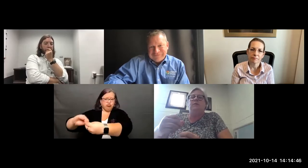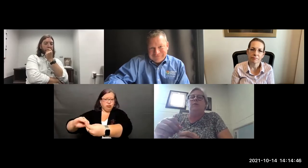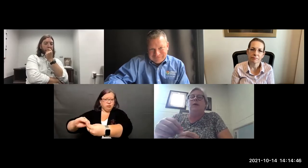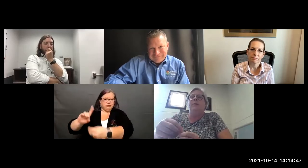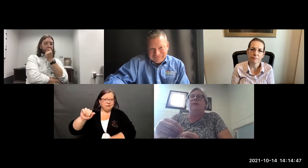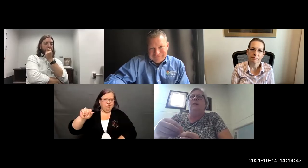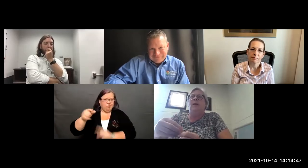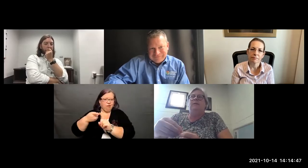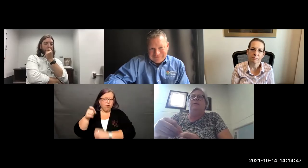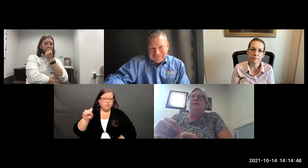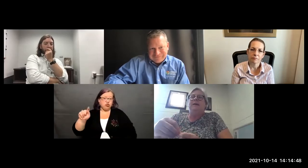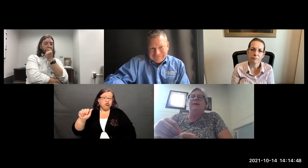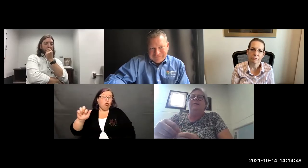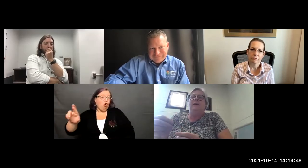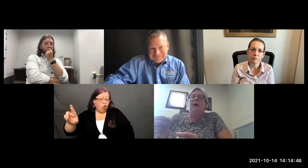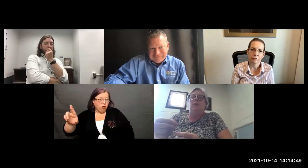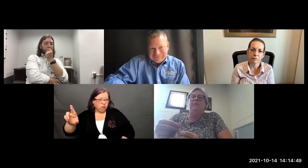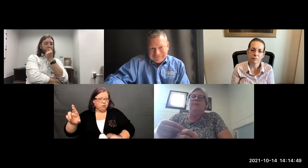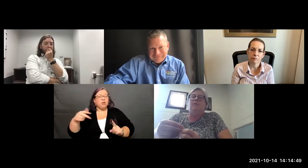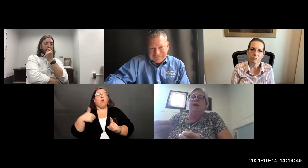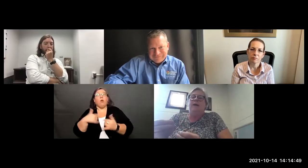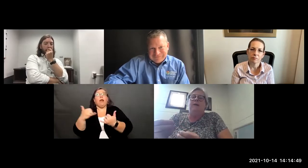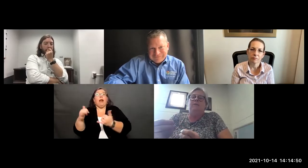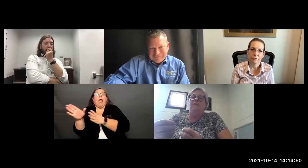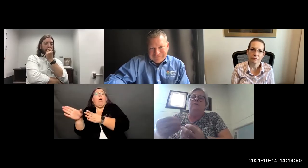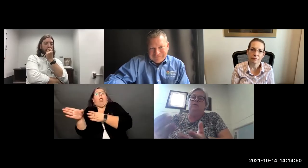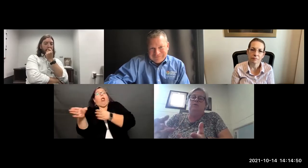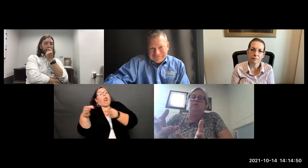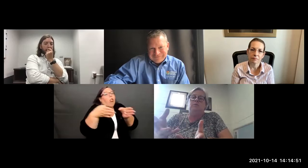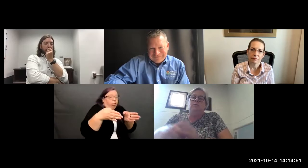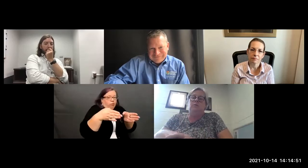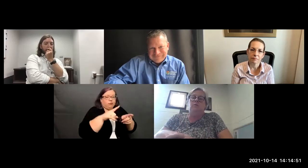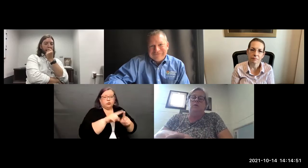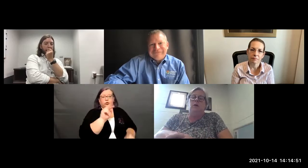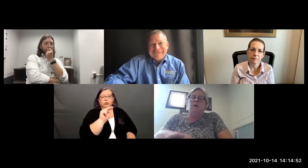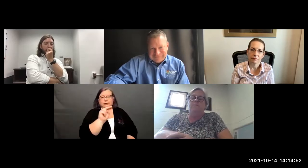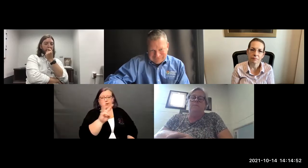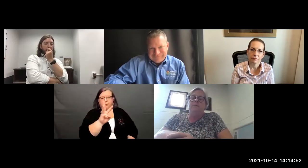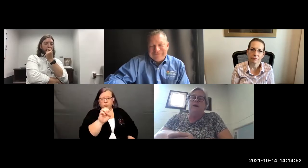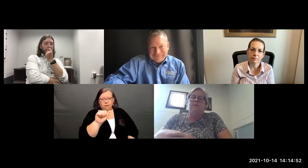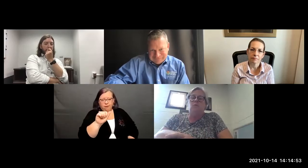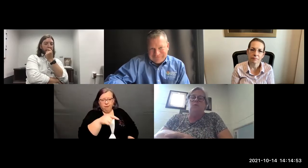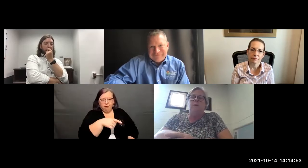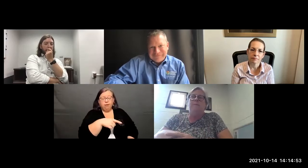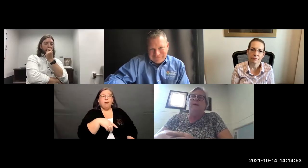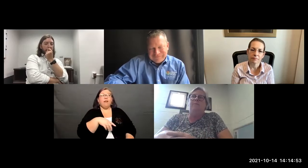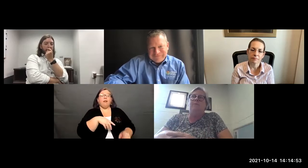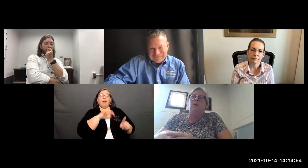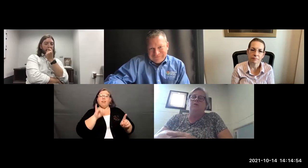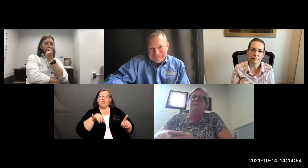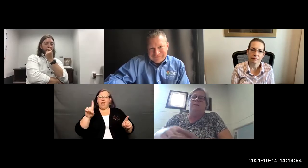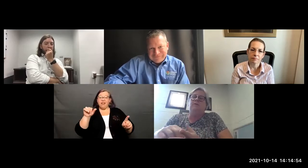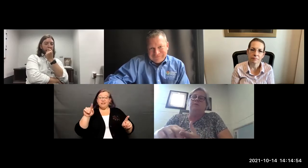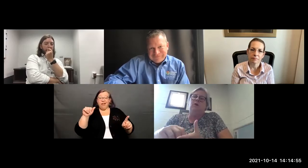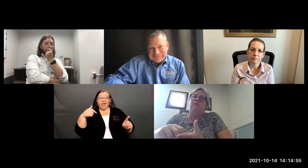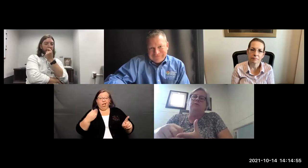towards NWEA, but the data that I would be providing to your data pool would be